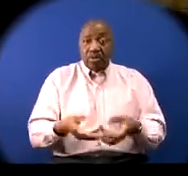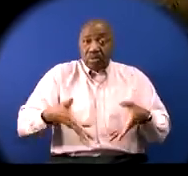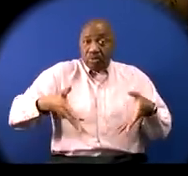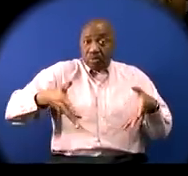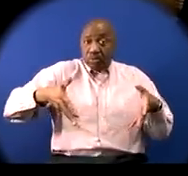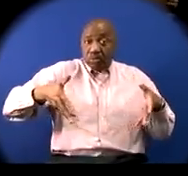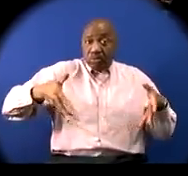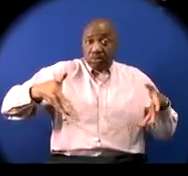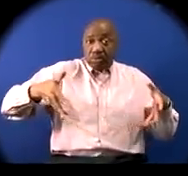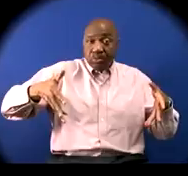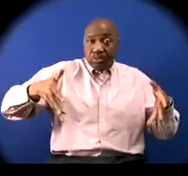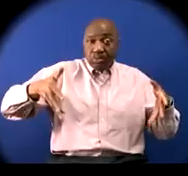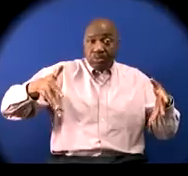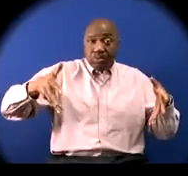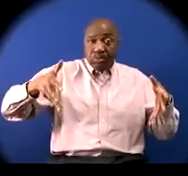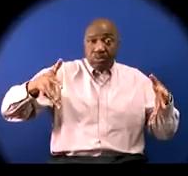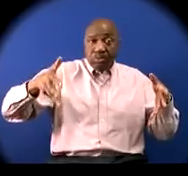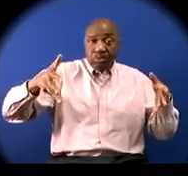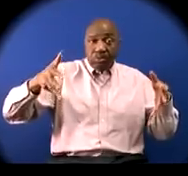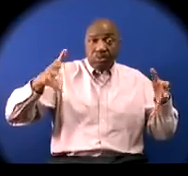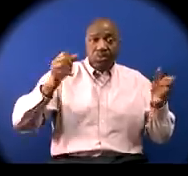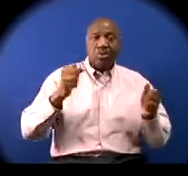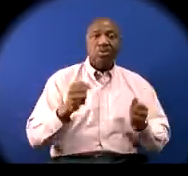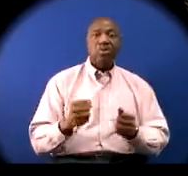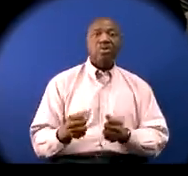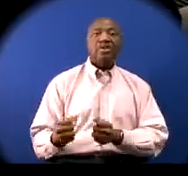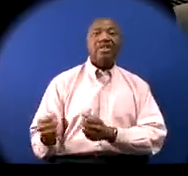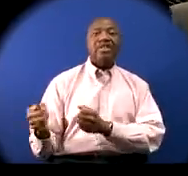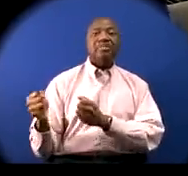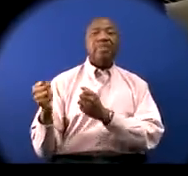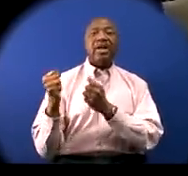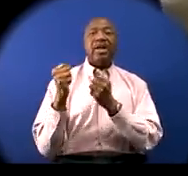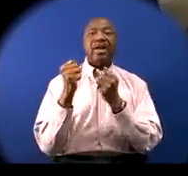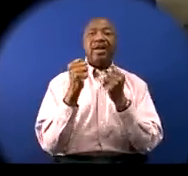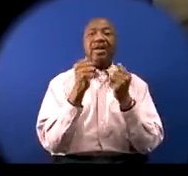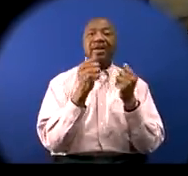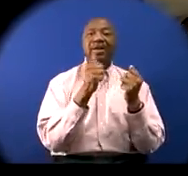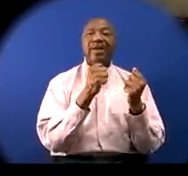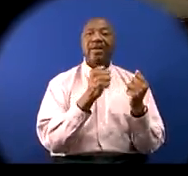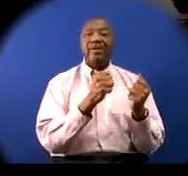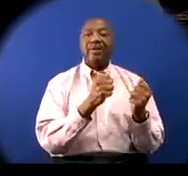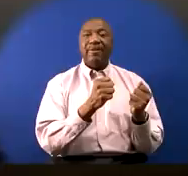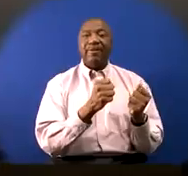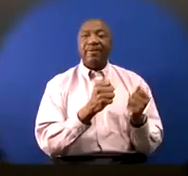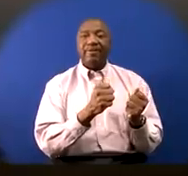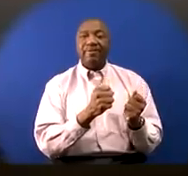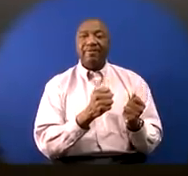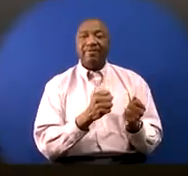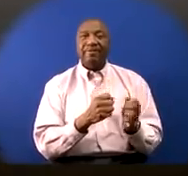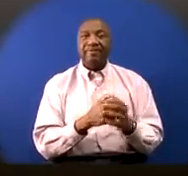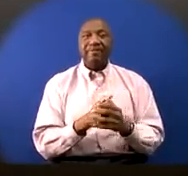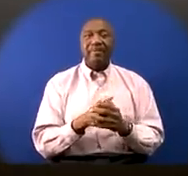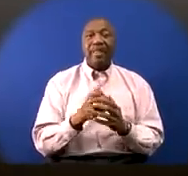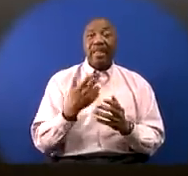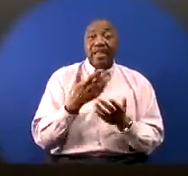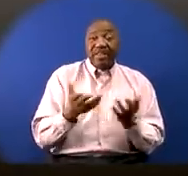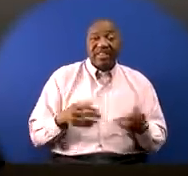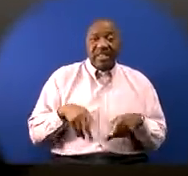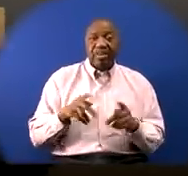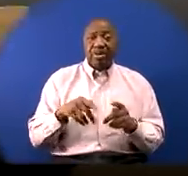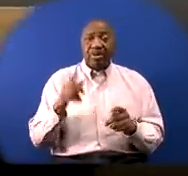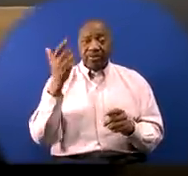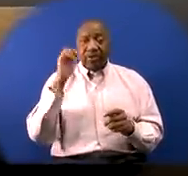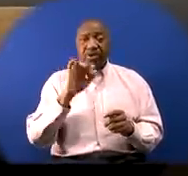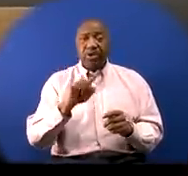Brother, where are you? Sister, where are you? Come on, come on. This is the moment of salvation. This is the opportunity for you to be